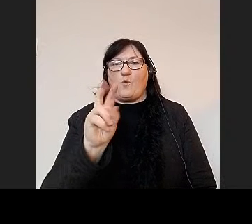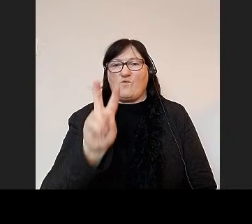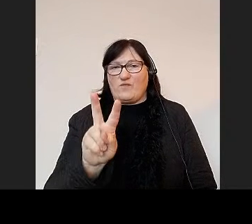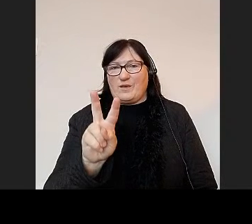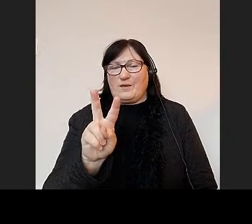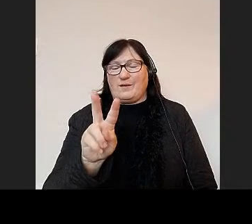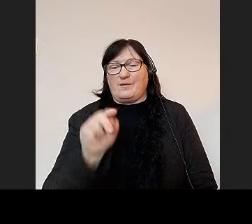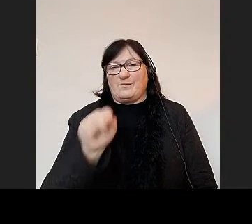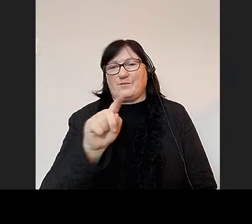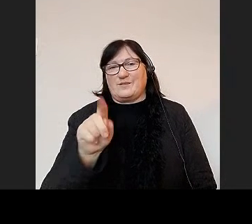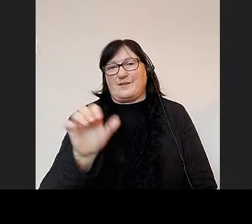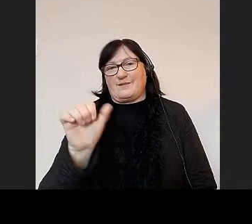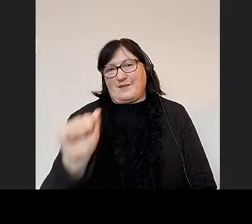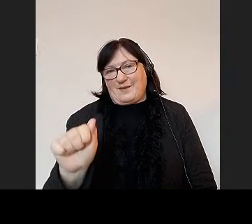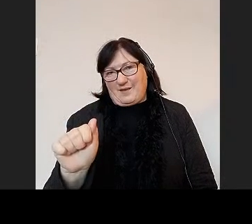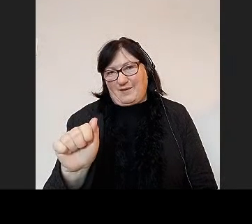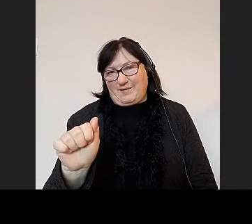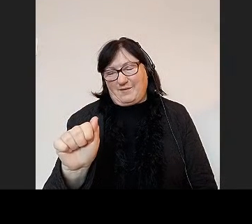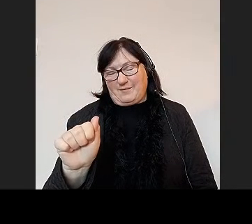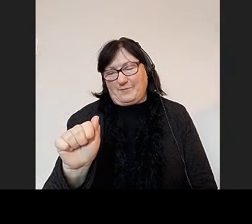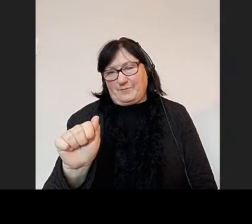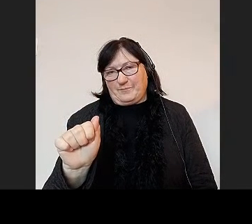RLA